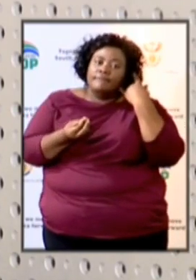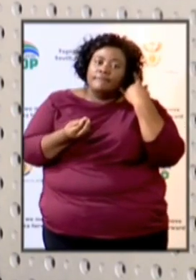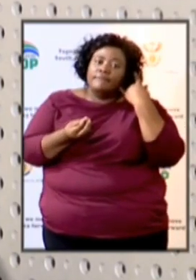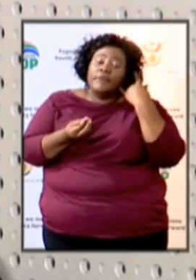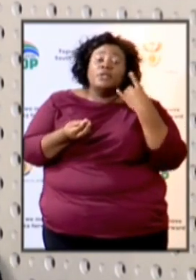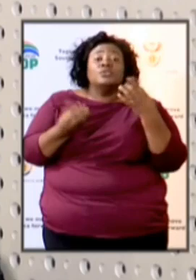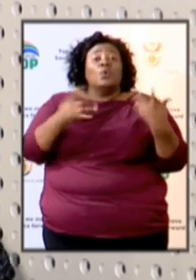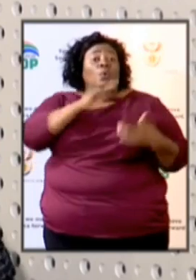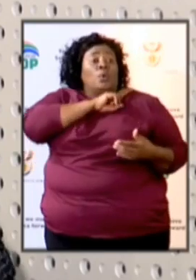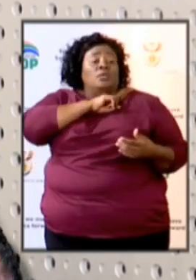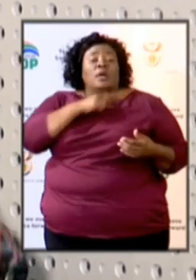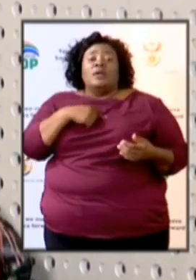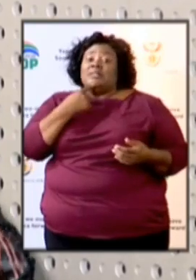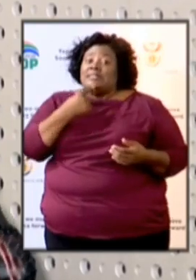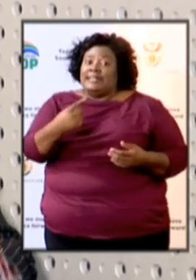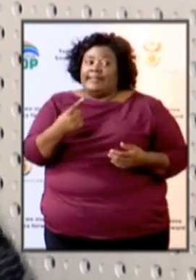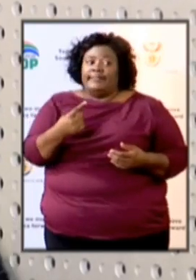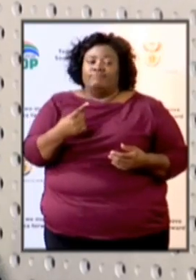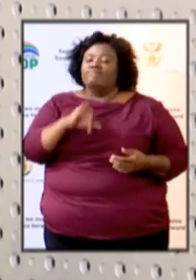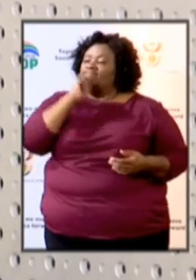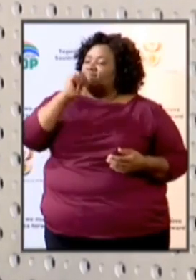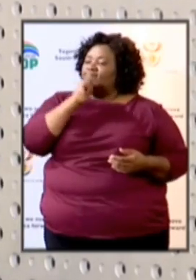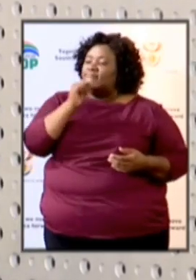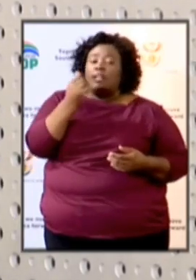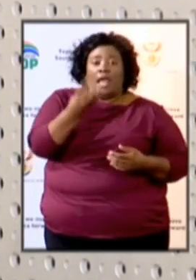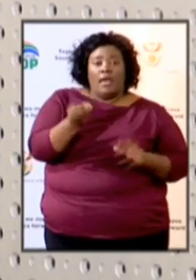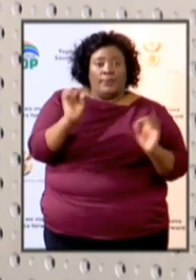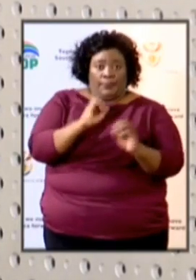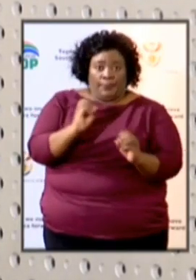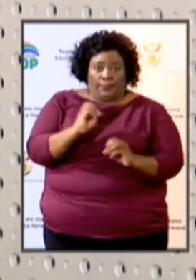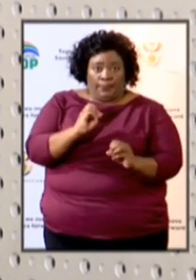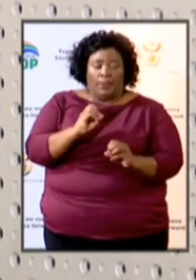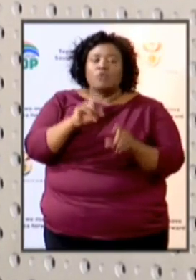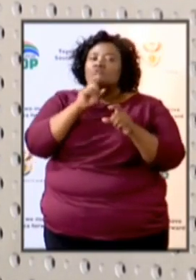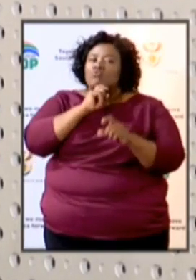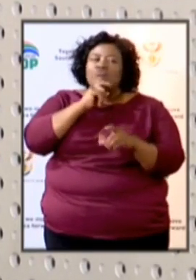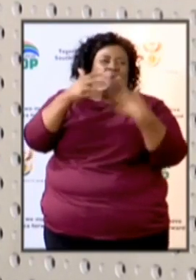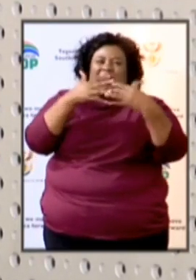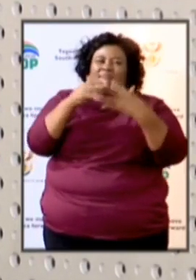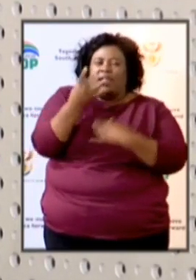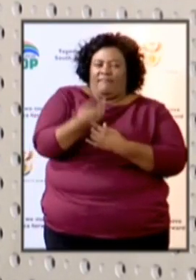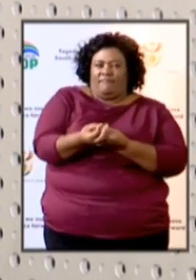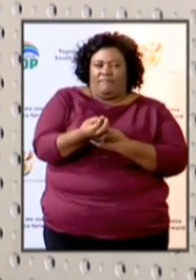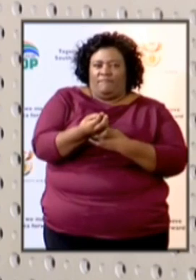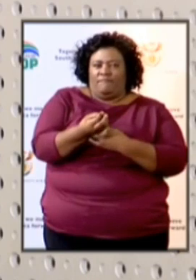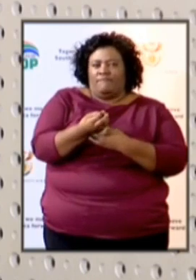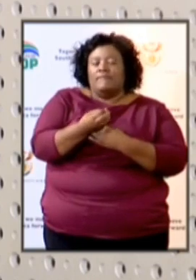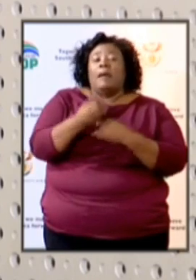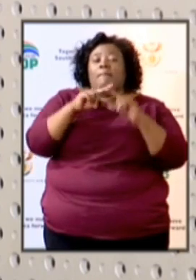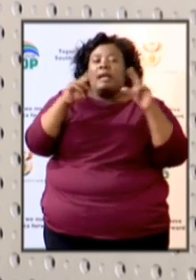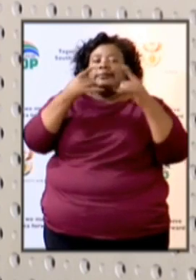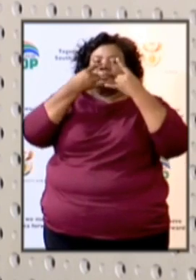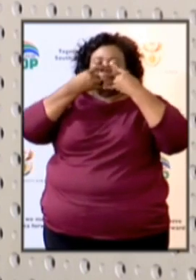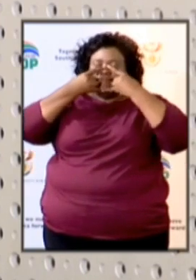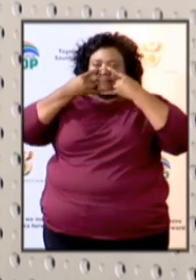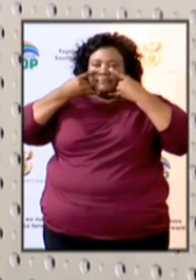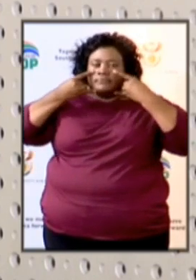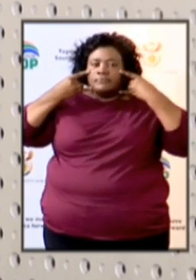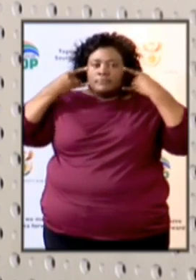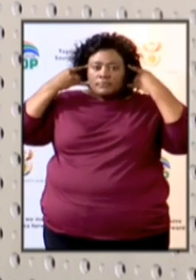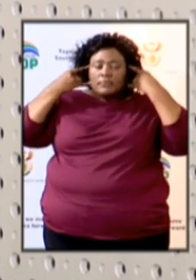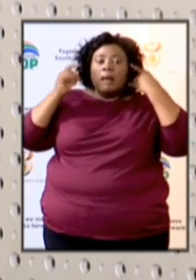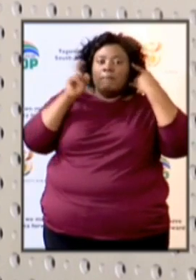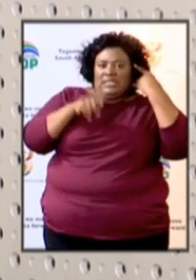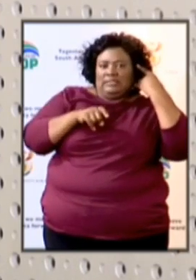Yiko ke sithi noma ungenayo, sebenzisa loko onayo, onako, uvale ikhala, uvale umlomo, uphume,